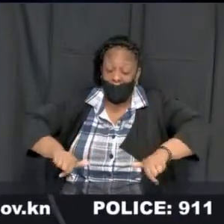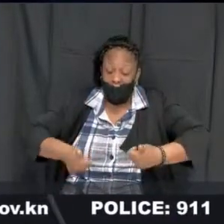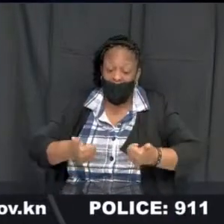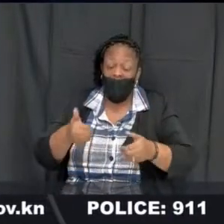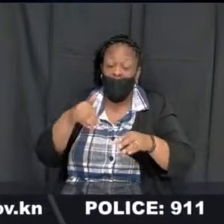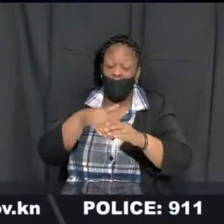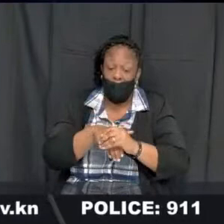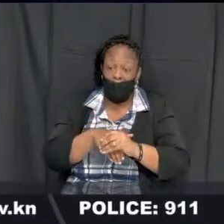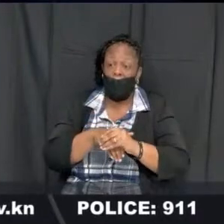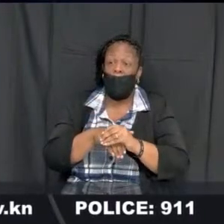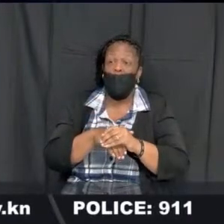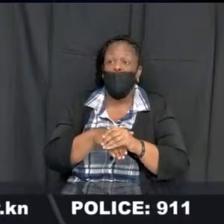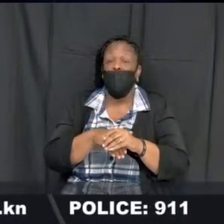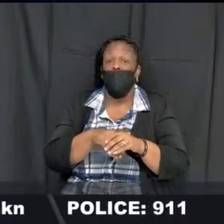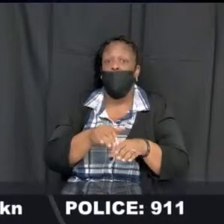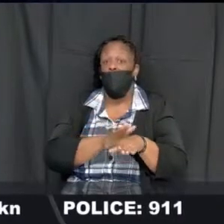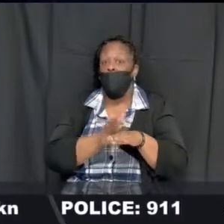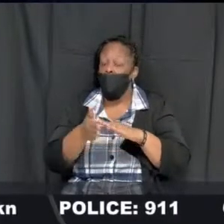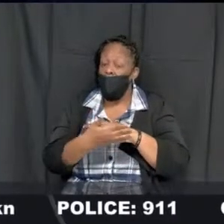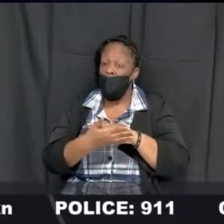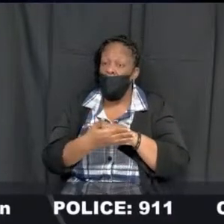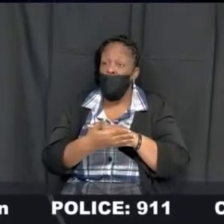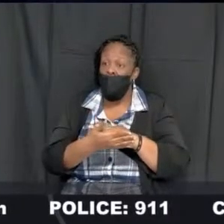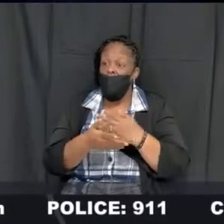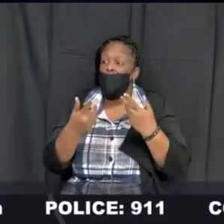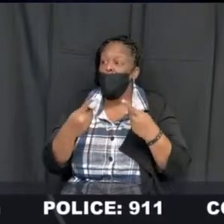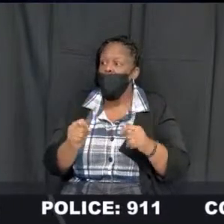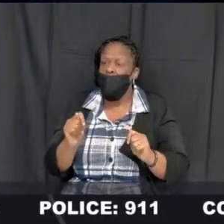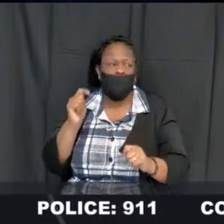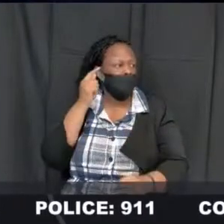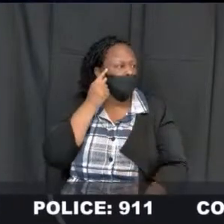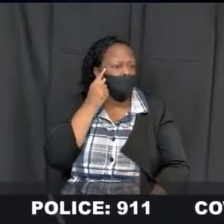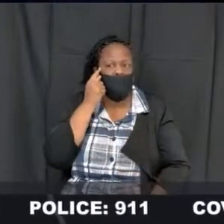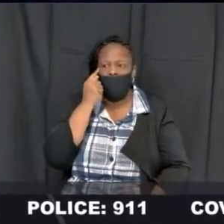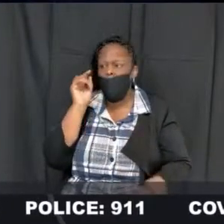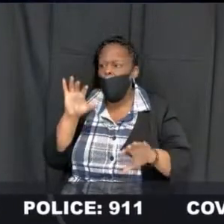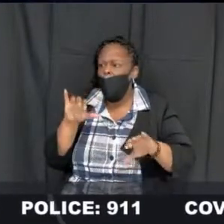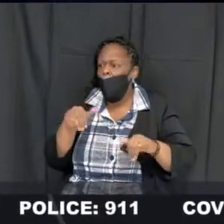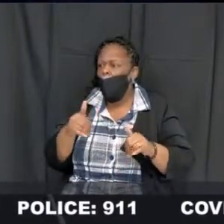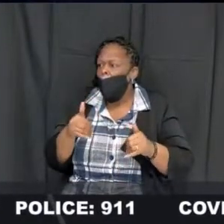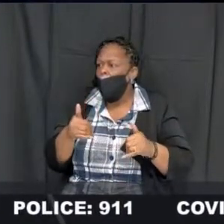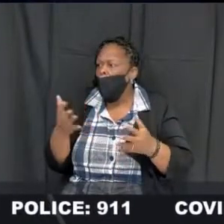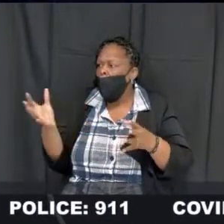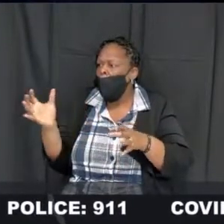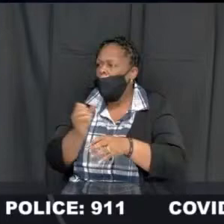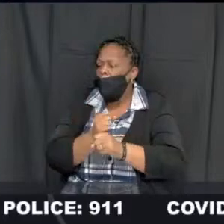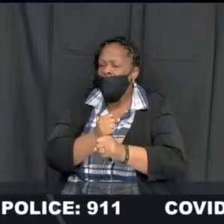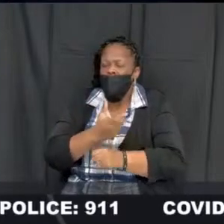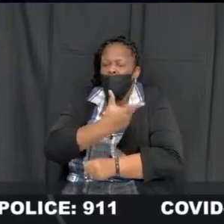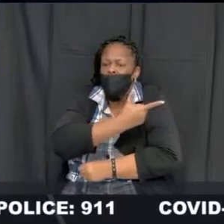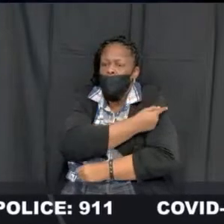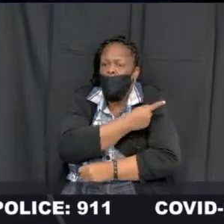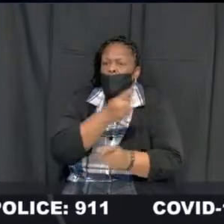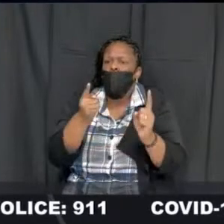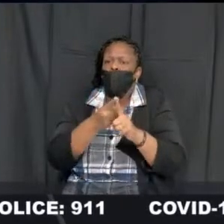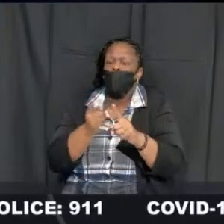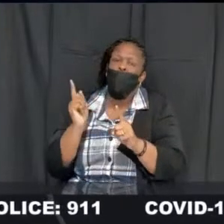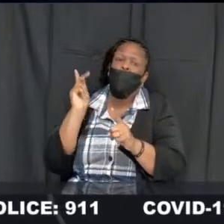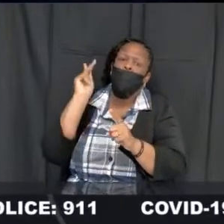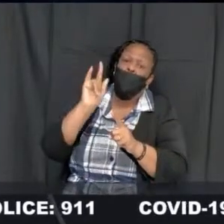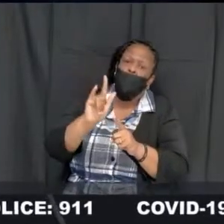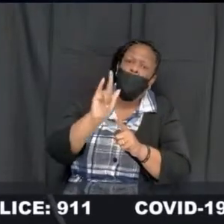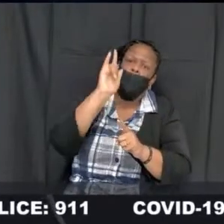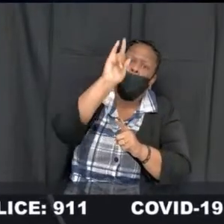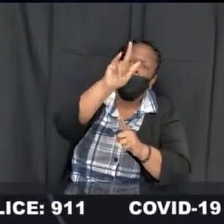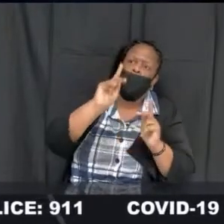other jurisdictions, trying to figure out how we can get vaccines to them. And so we are, see, you have